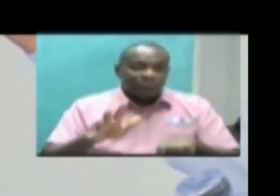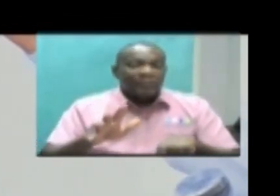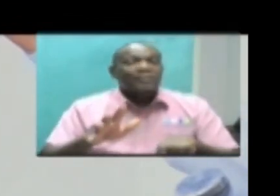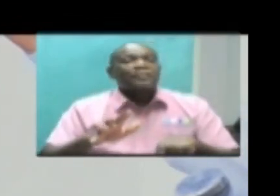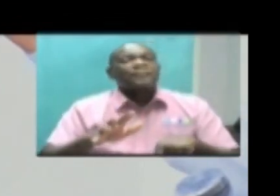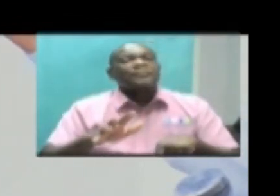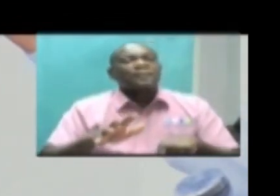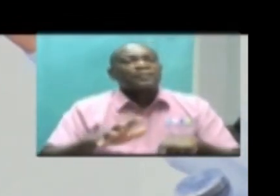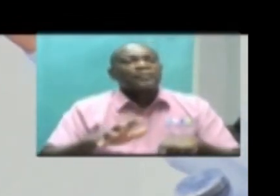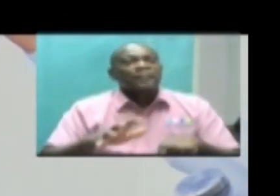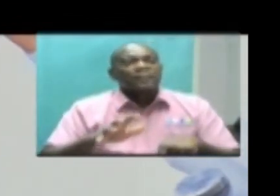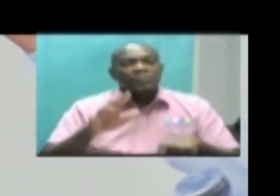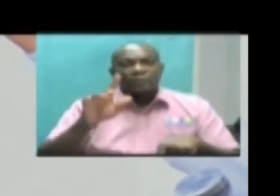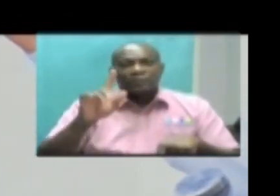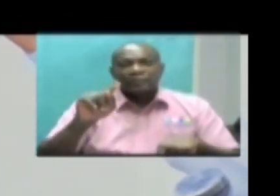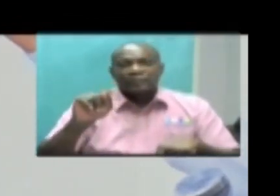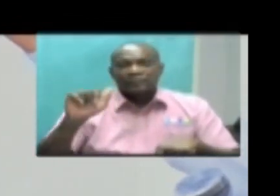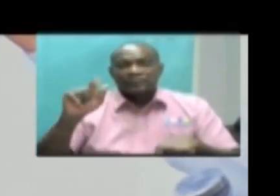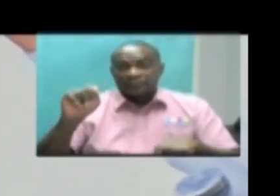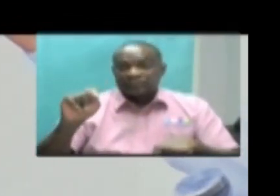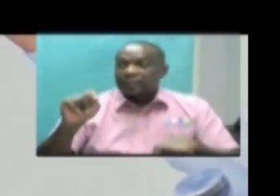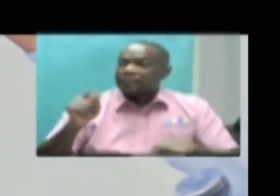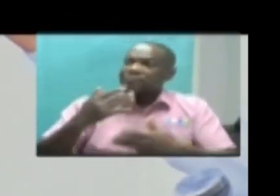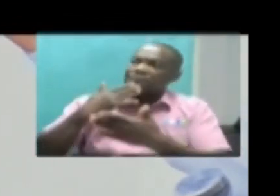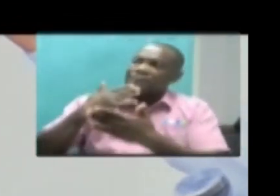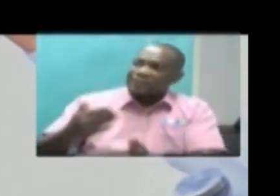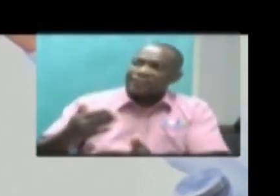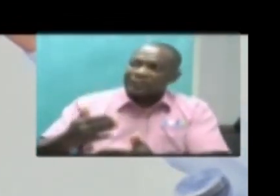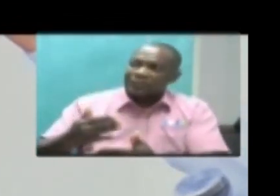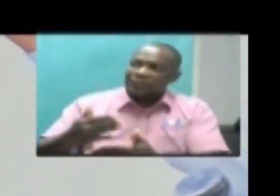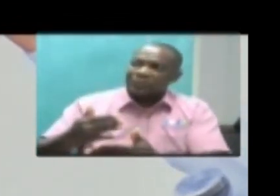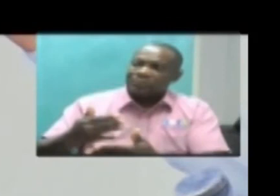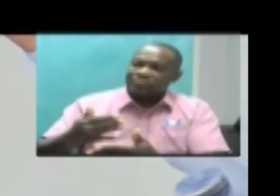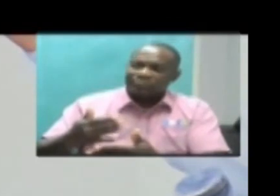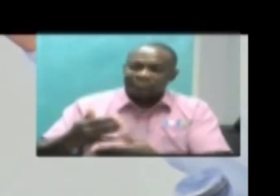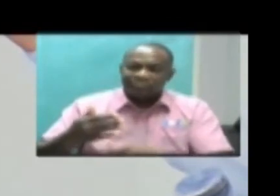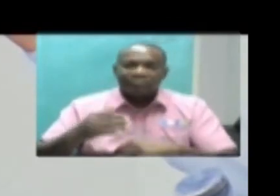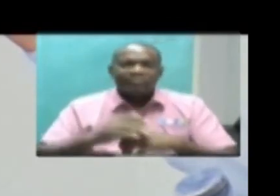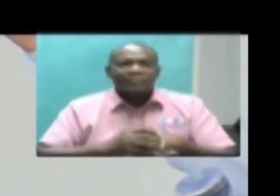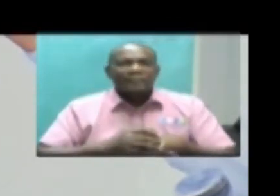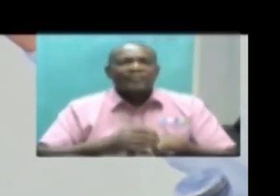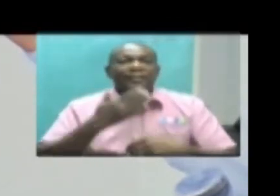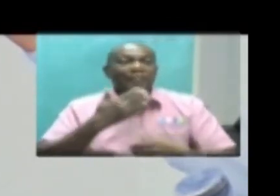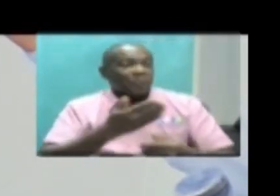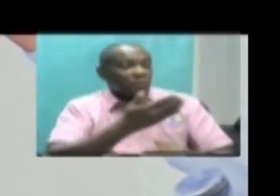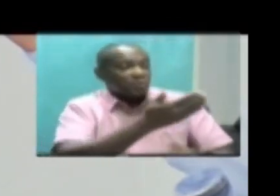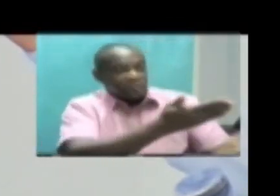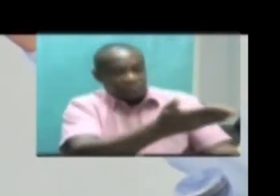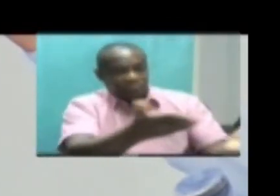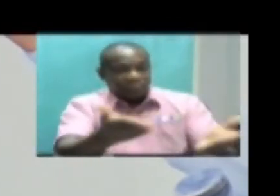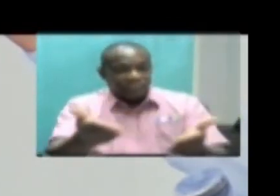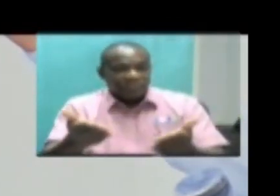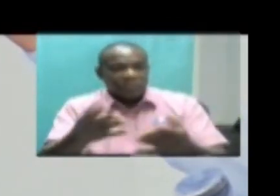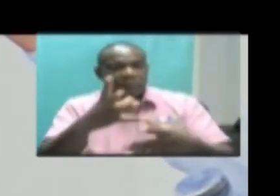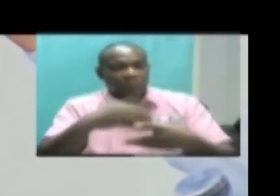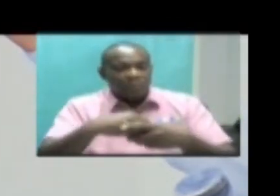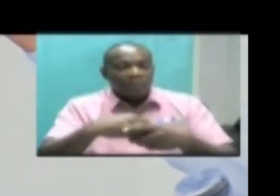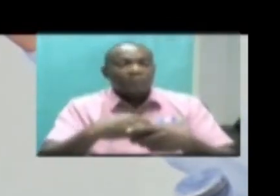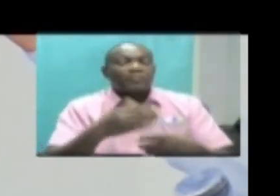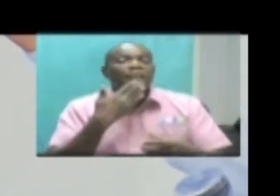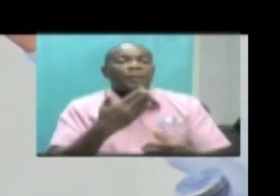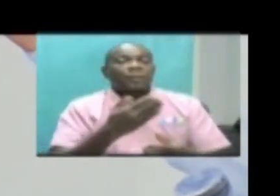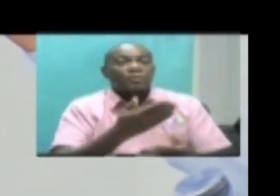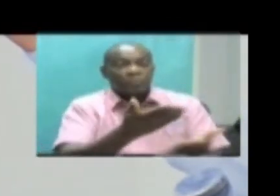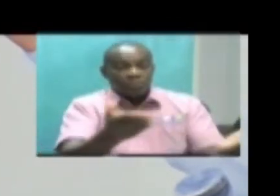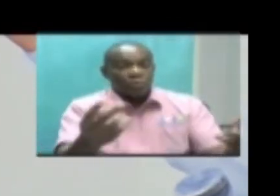the Telecommunications Authority of Trinidad and Tobago, TATT, we say thank you to our panelists. Thank you very much. Thank you to you, the viewers. Let's